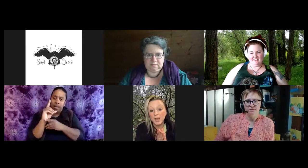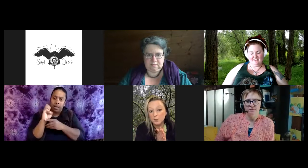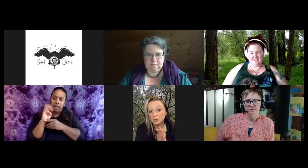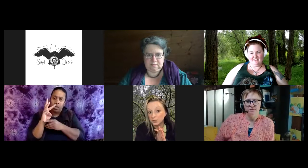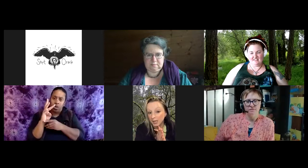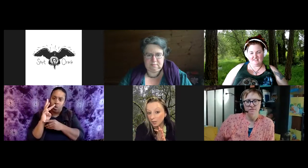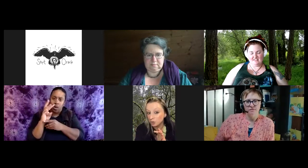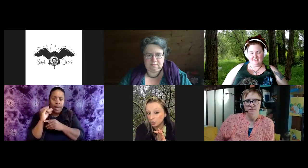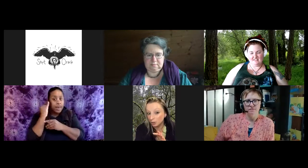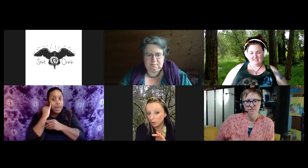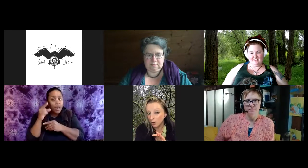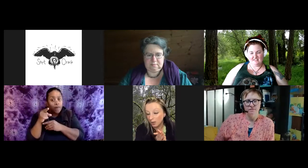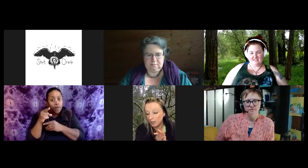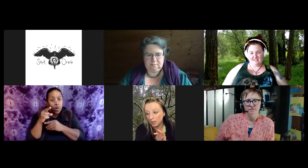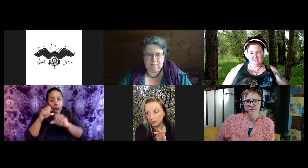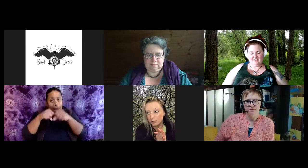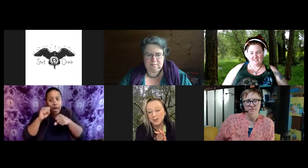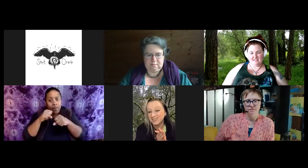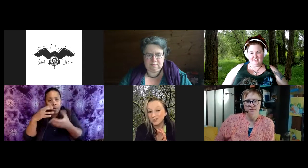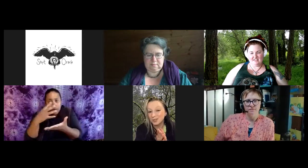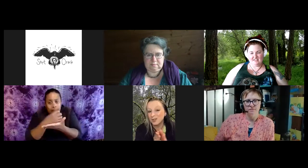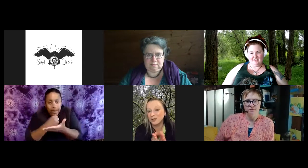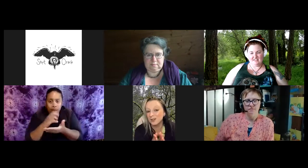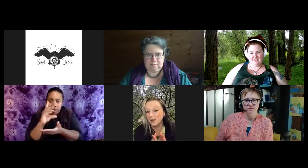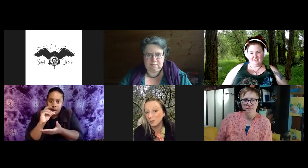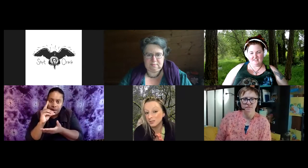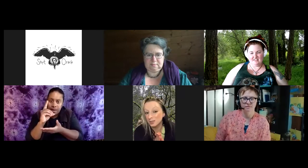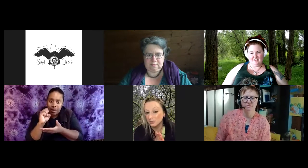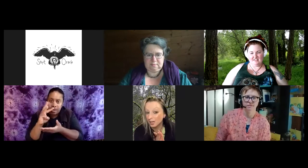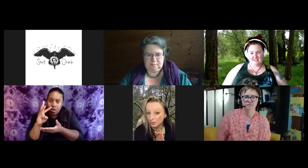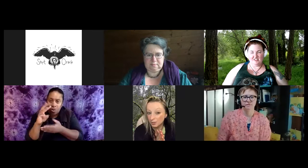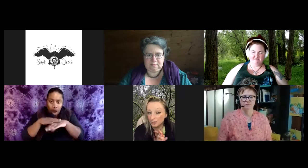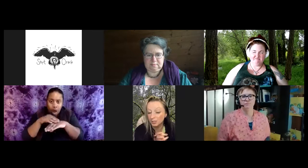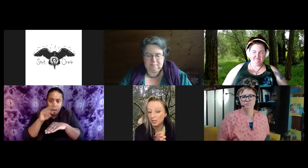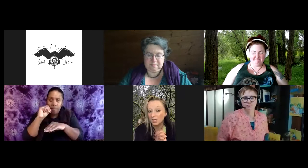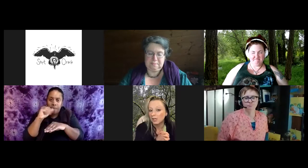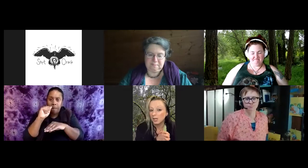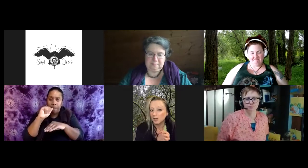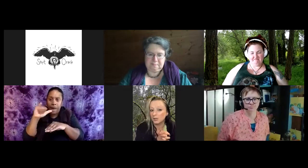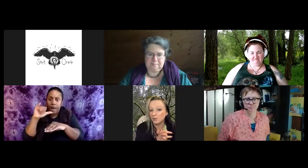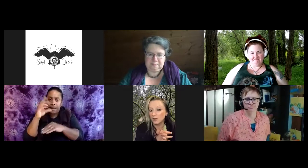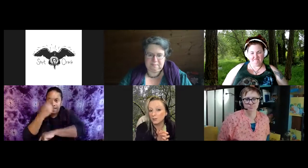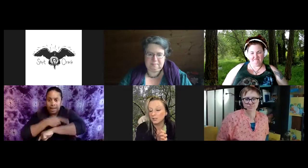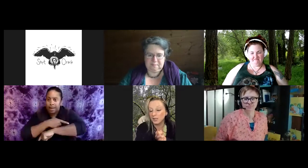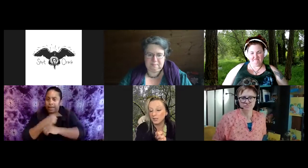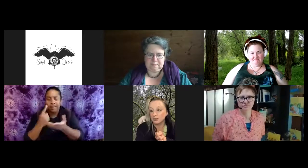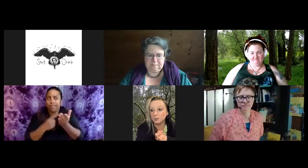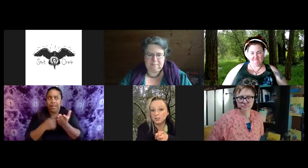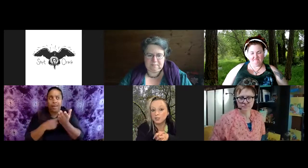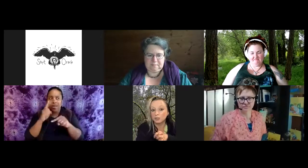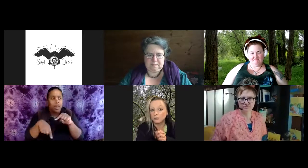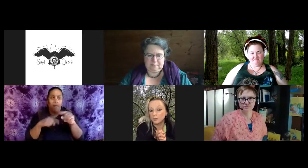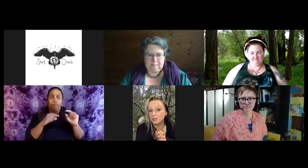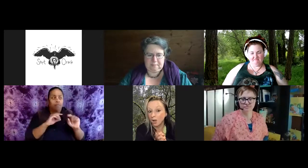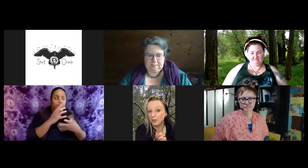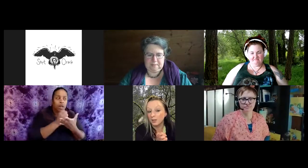you're able to catch dew on May Day, depending on the weather, you're not always able to catch it. But if you're able to catch a little bit